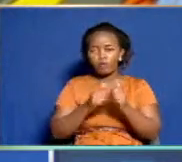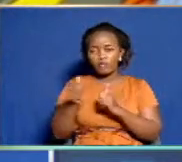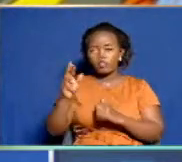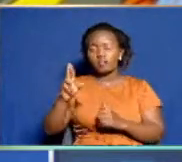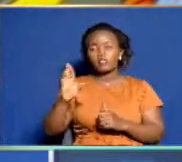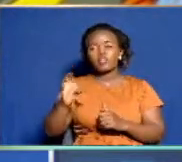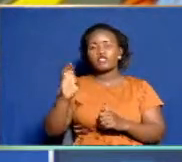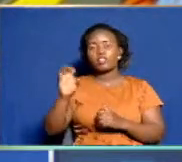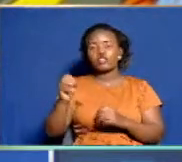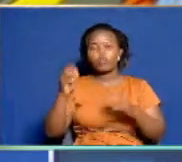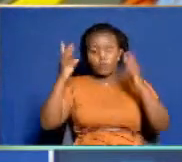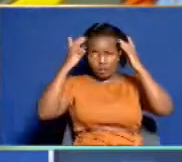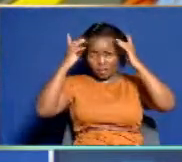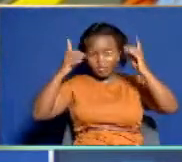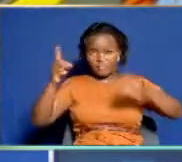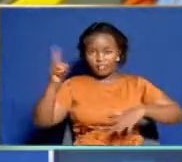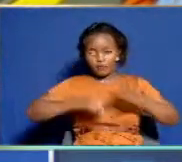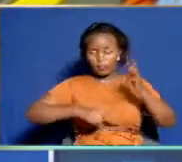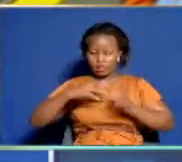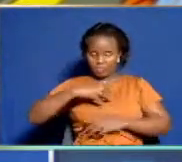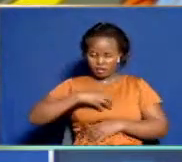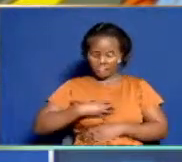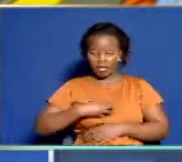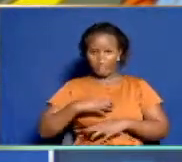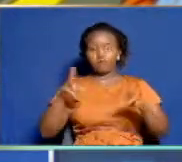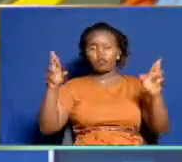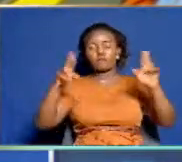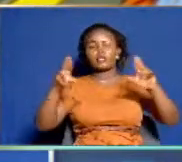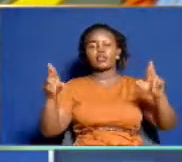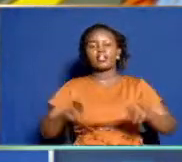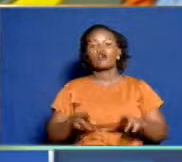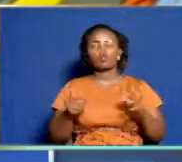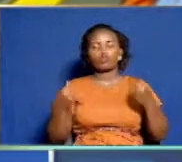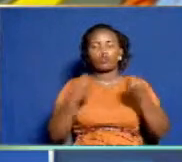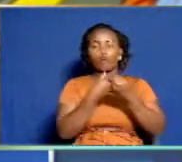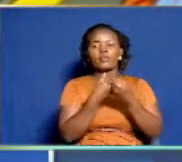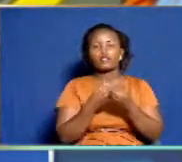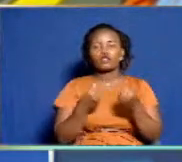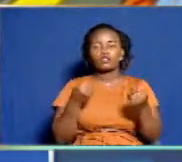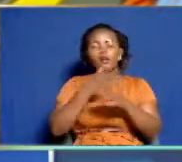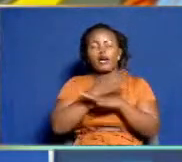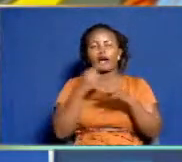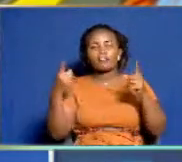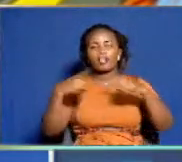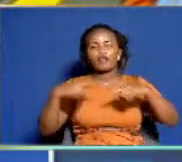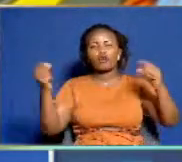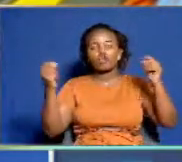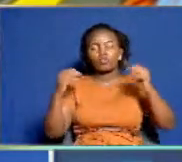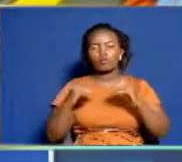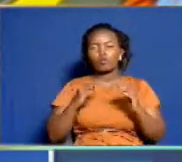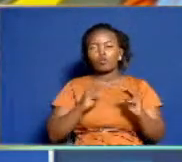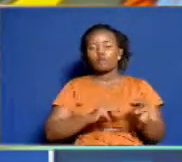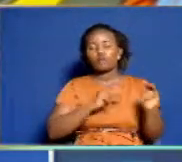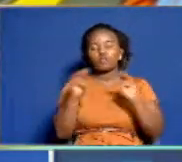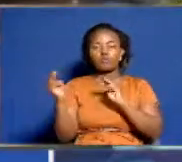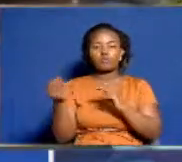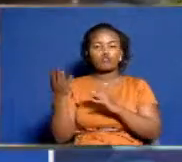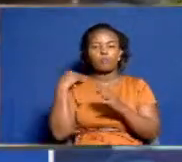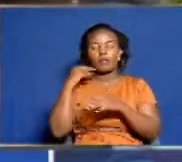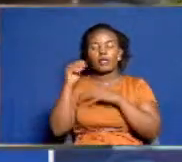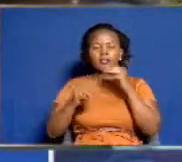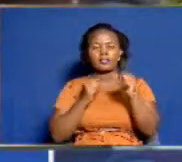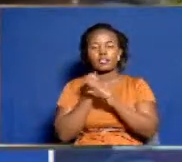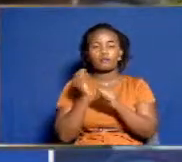decided to retire from international competitions after the Tokyo Games postponed from last year due to the coronavirus pandemic.